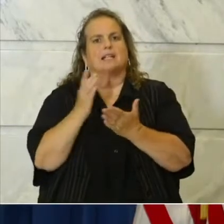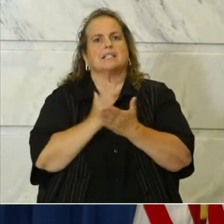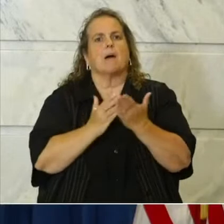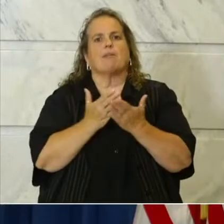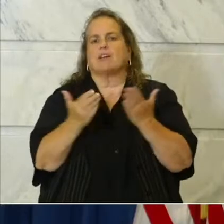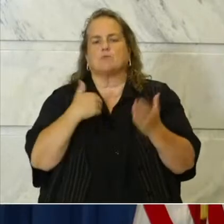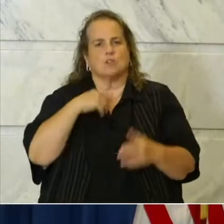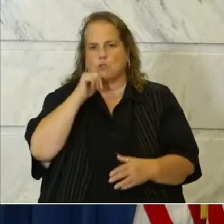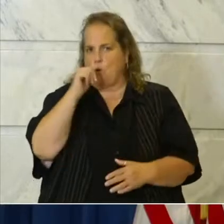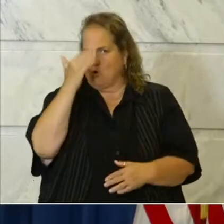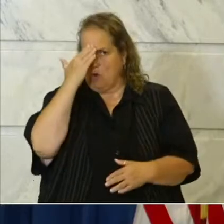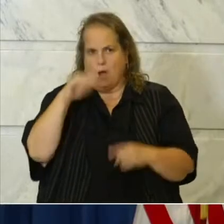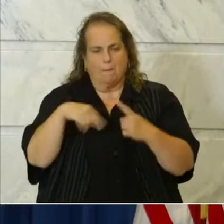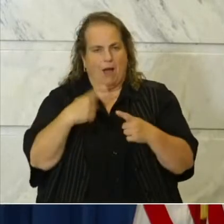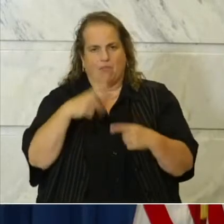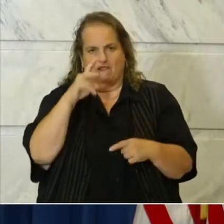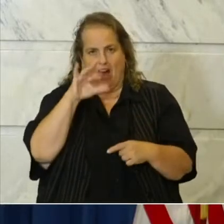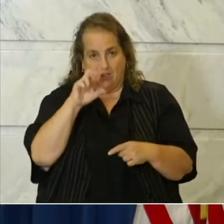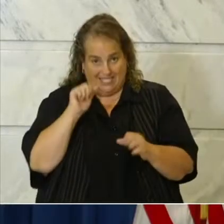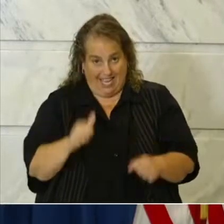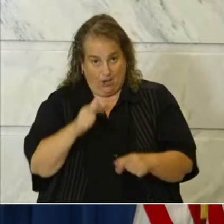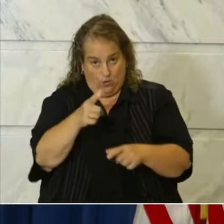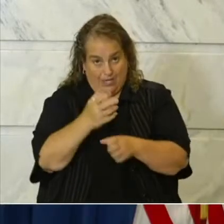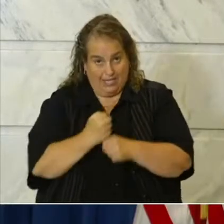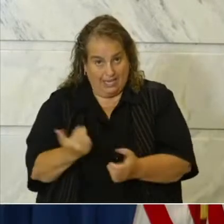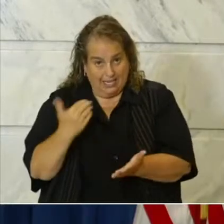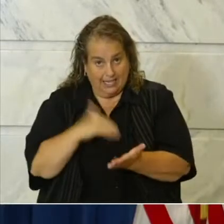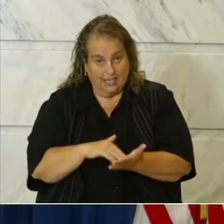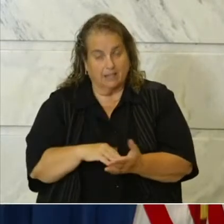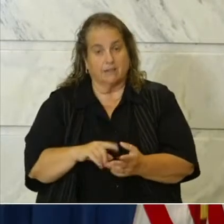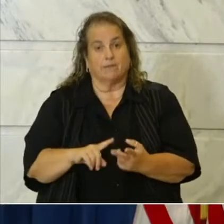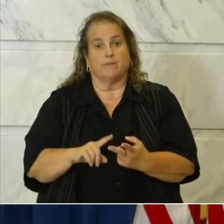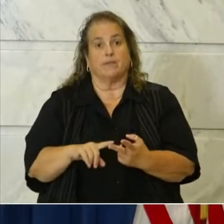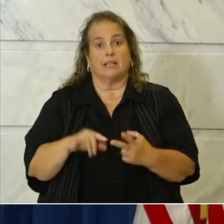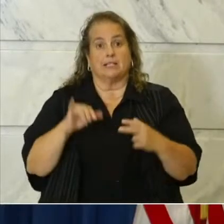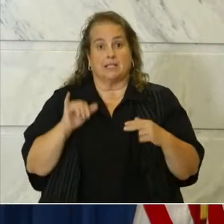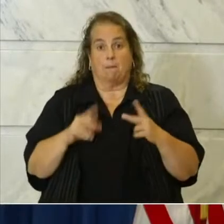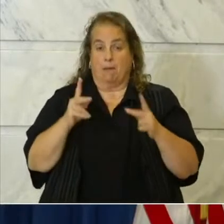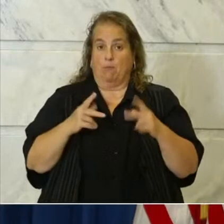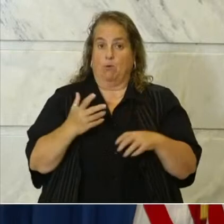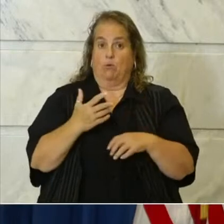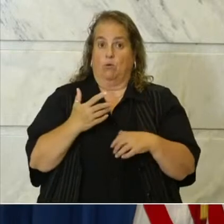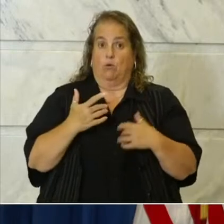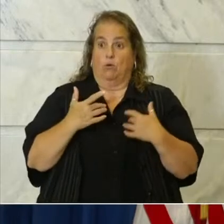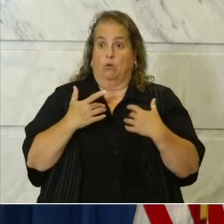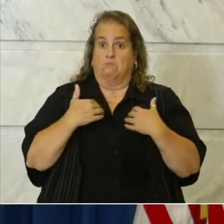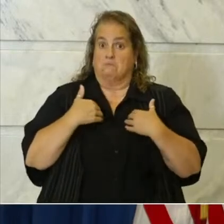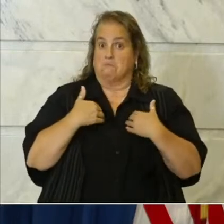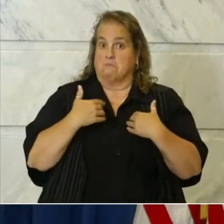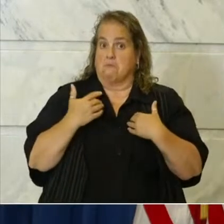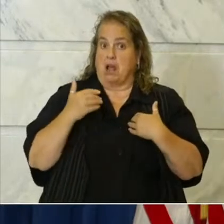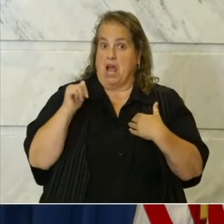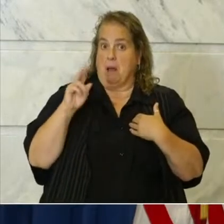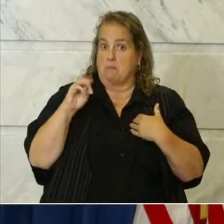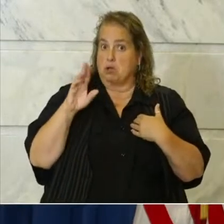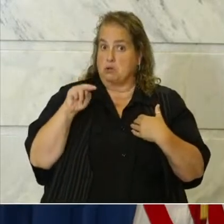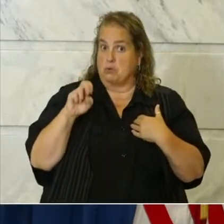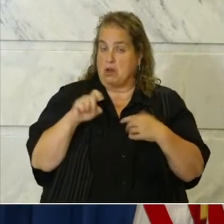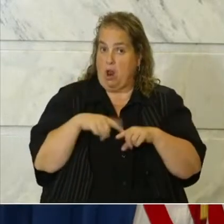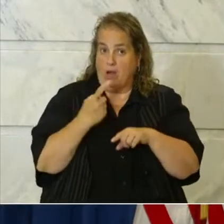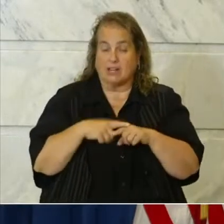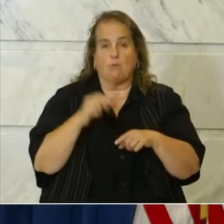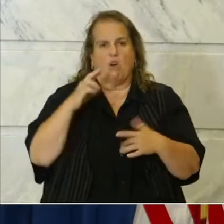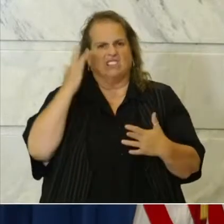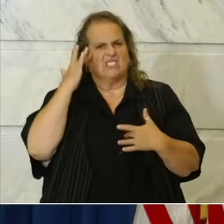know about the virus. Can you get it again? Does it stick around in some people for a substantially long period of time? There is still